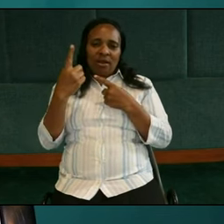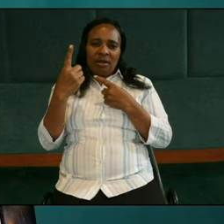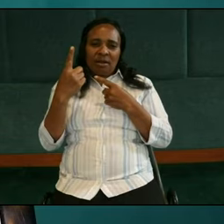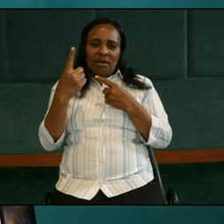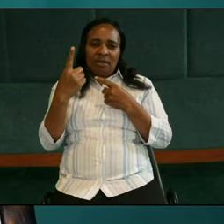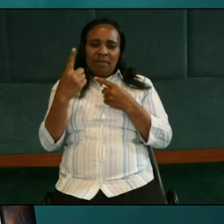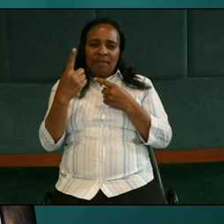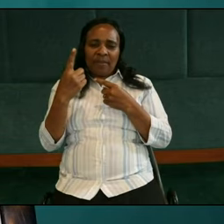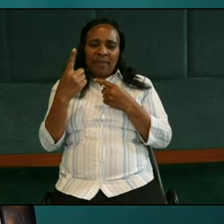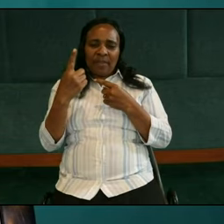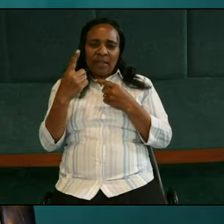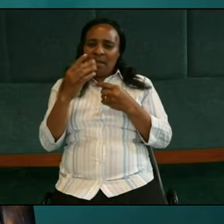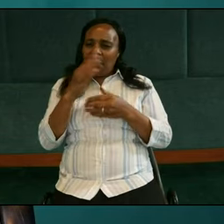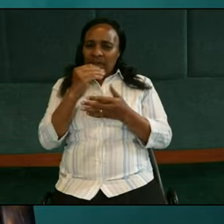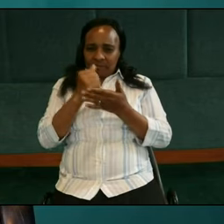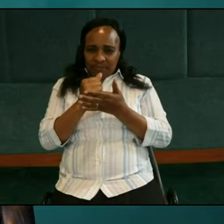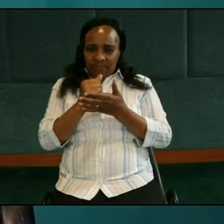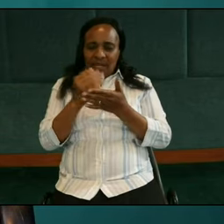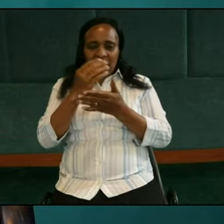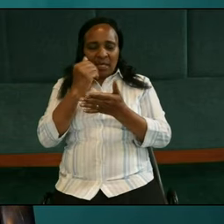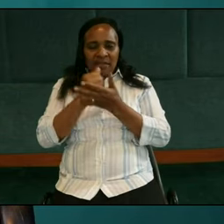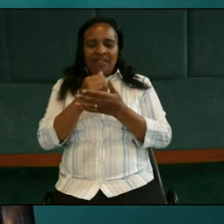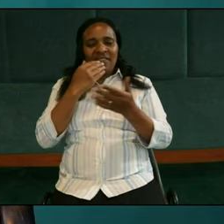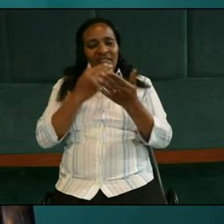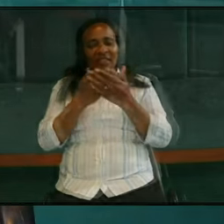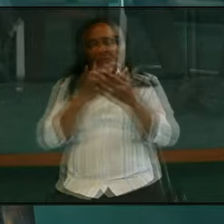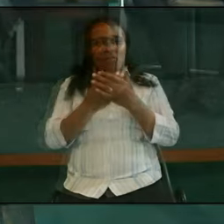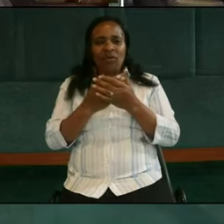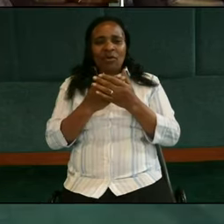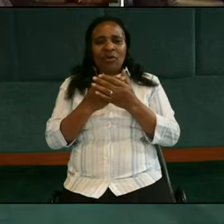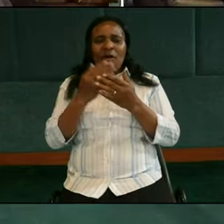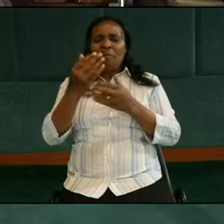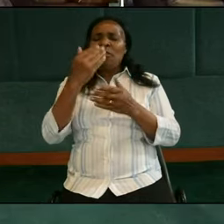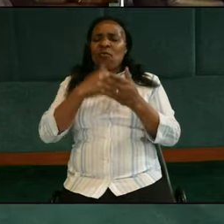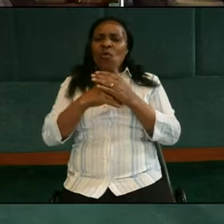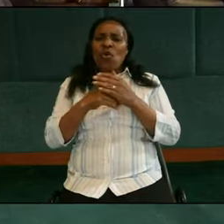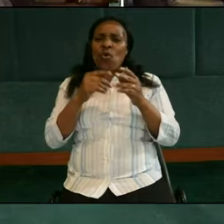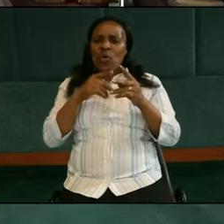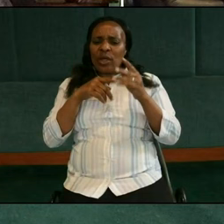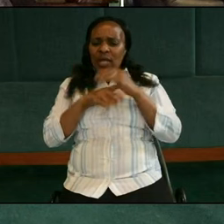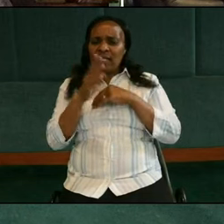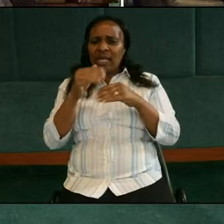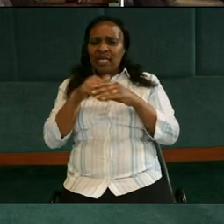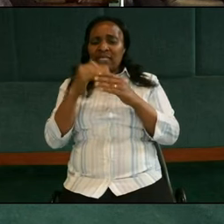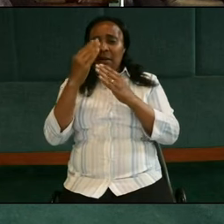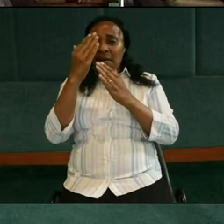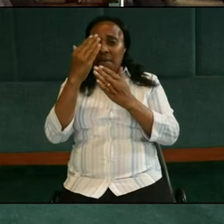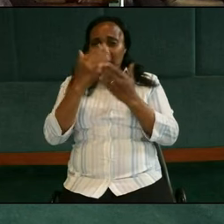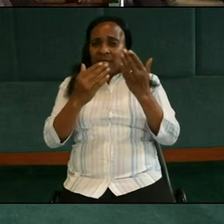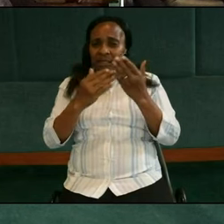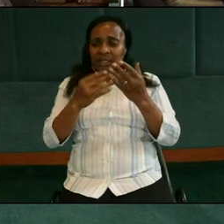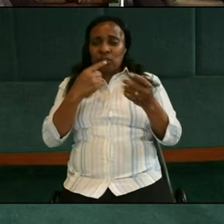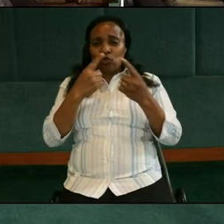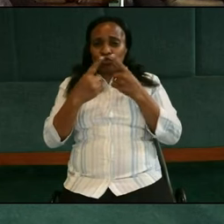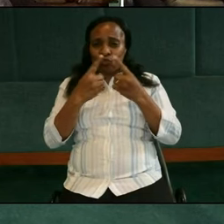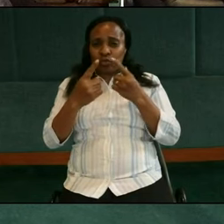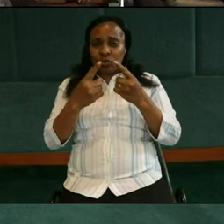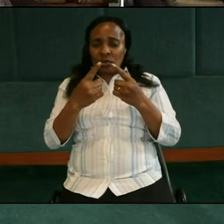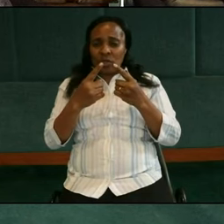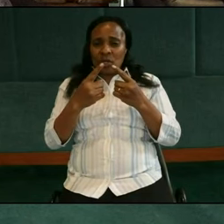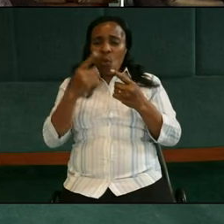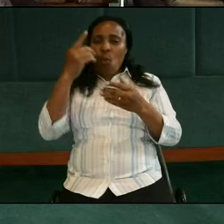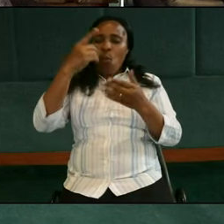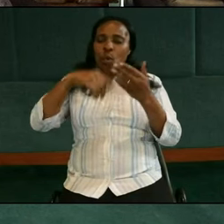God's grace. Right. Amen. Amen. Thank you for that. Just before we go to the other part, there's a story that is told of, you know, just based on